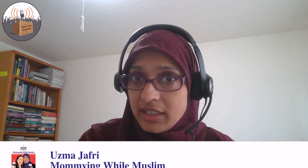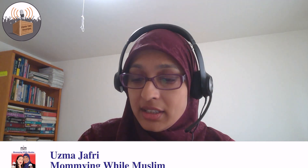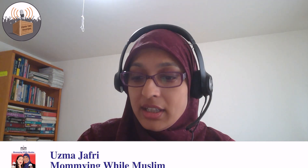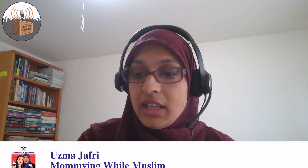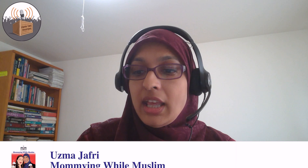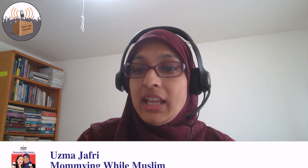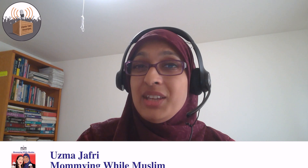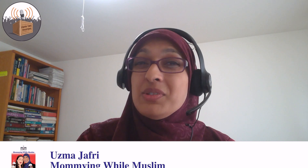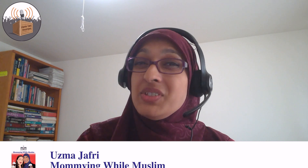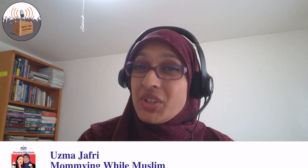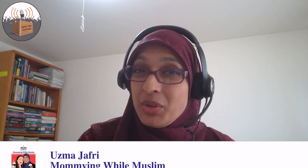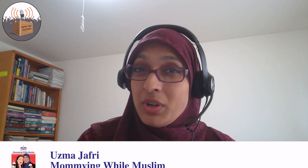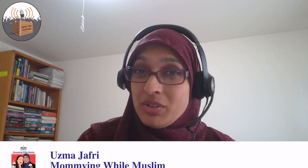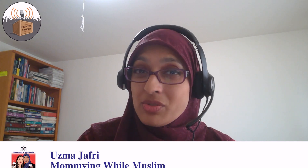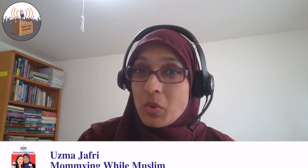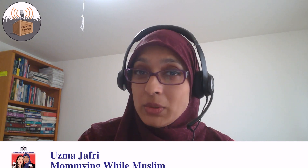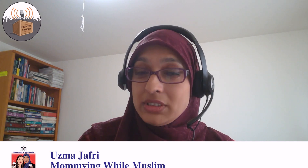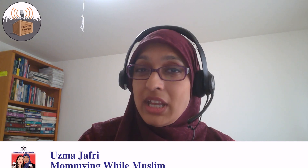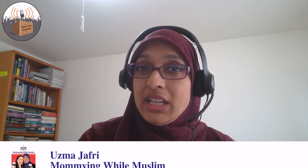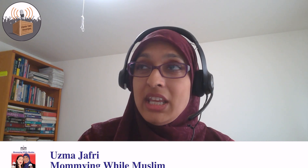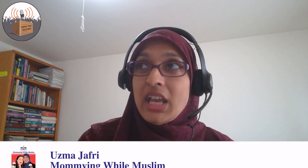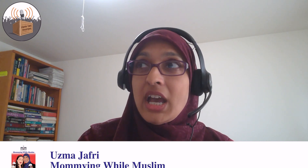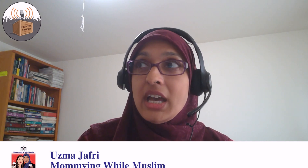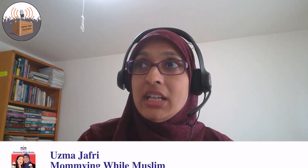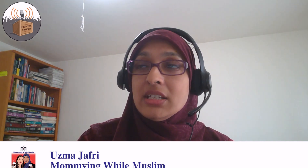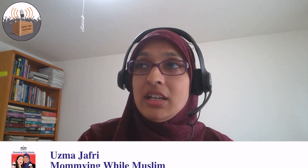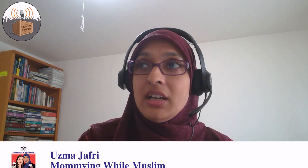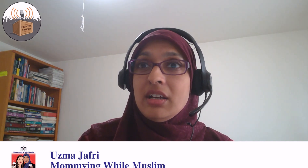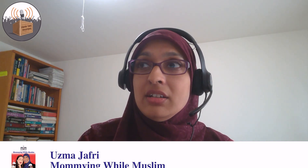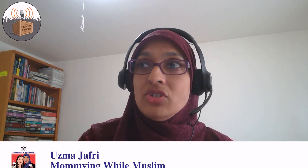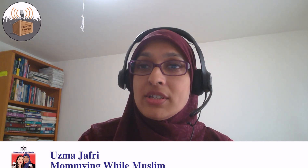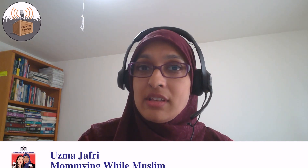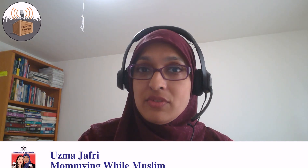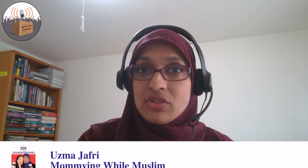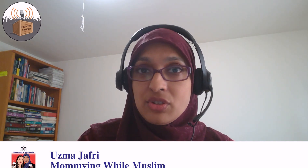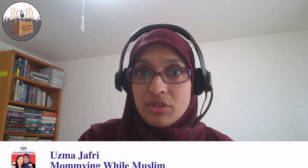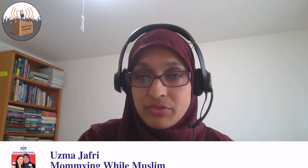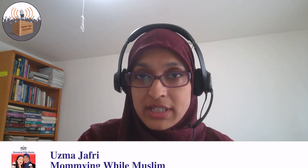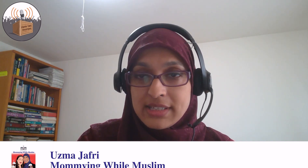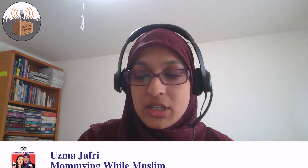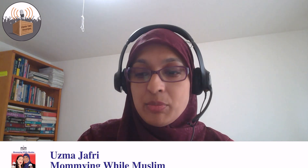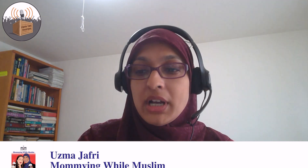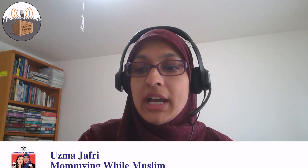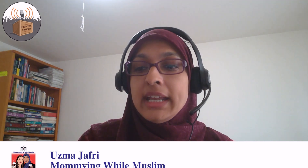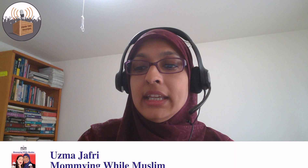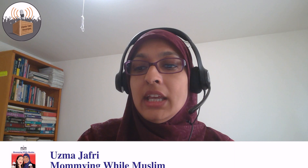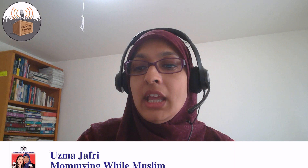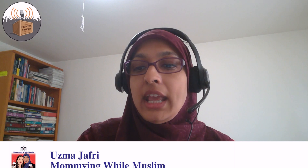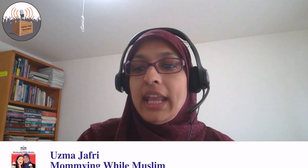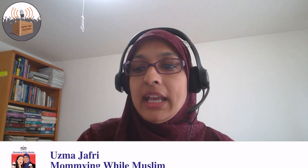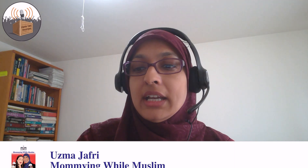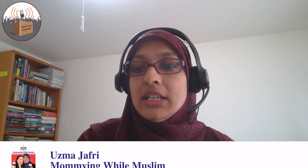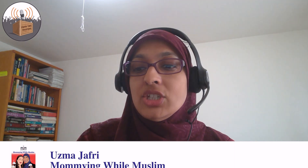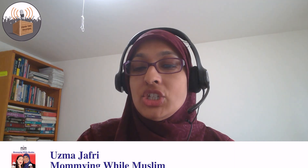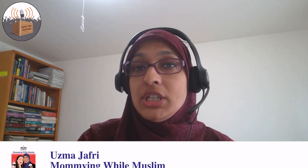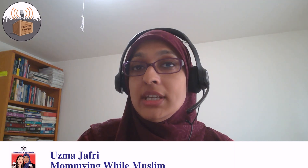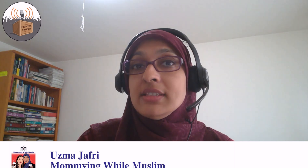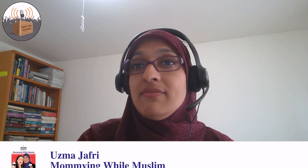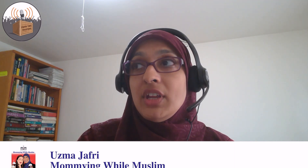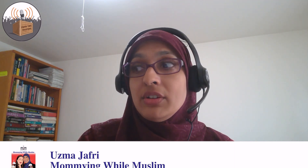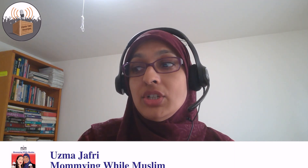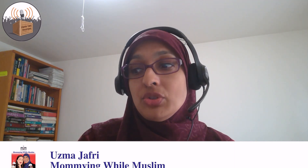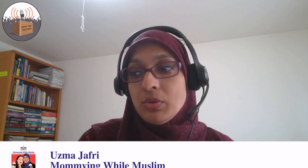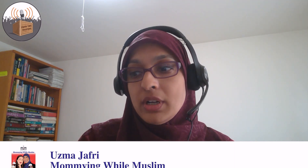Durie. He was 31 years old and he had just left his girlfriends nearby. And